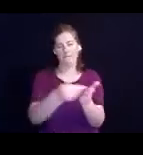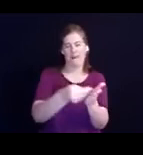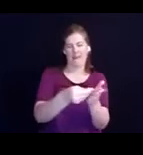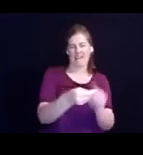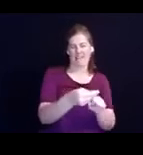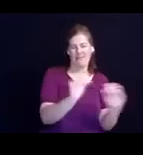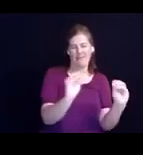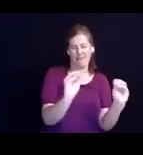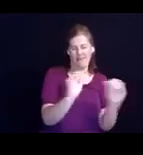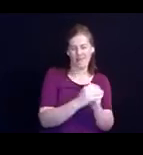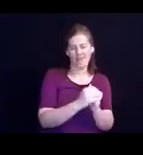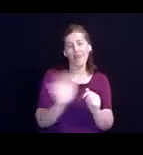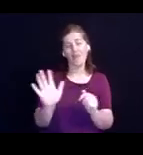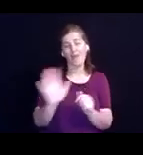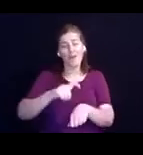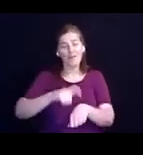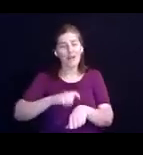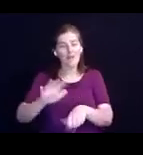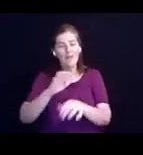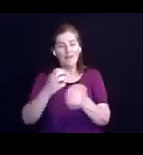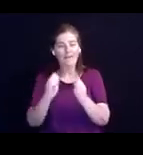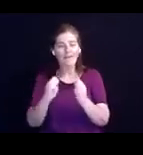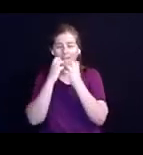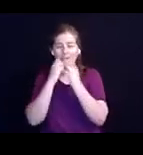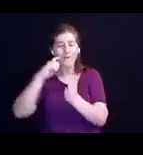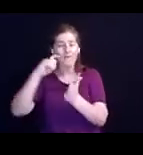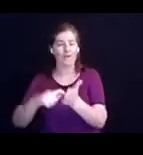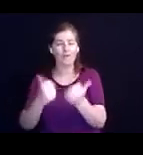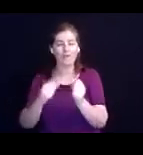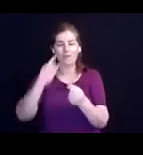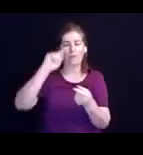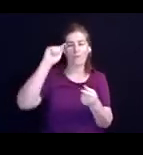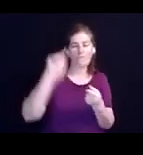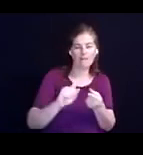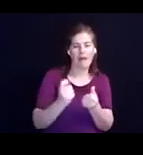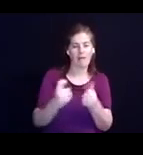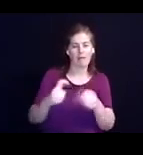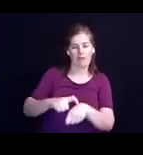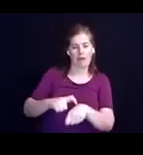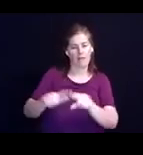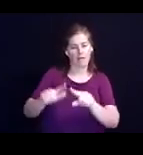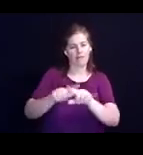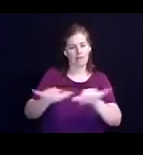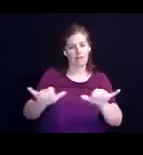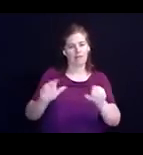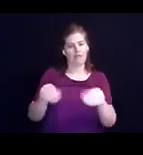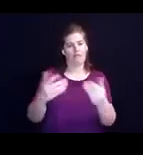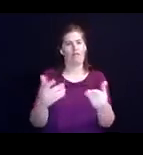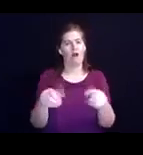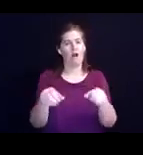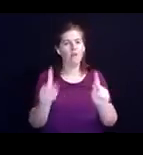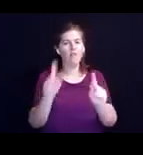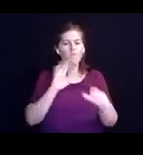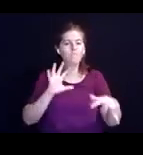is extremely valuable, and we recognize that. So we're doing our best to try to minimize the amount of time and yet create opportunity for engagement